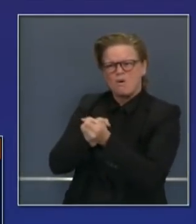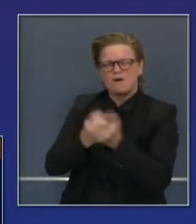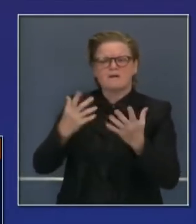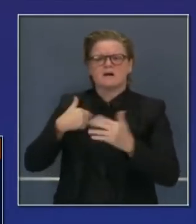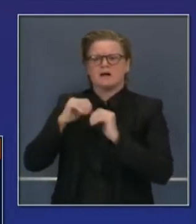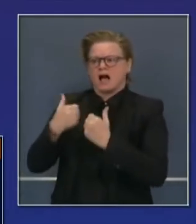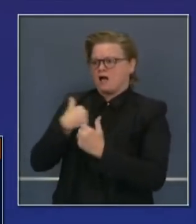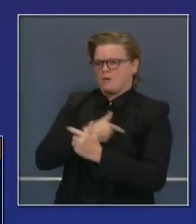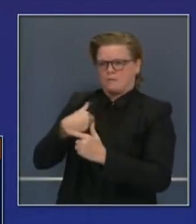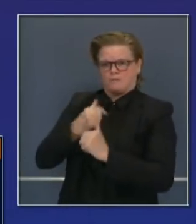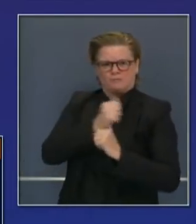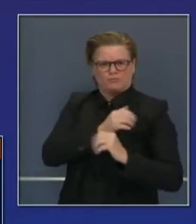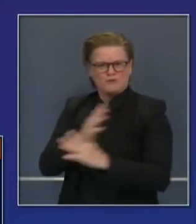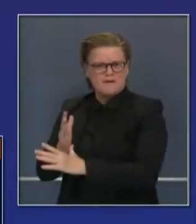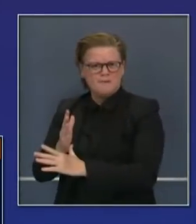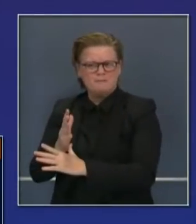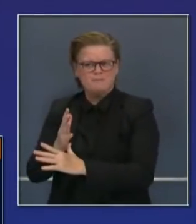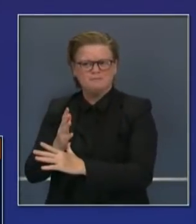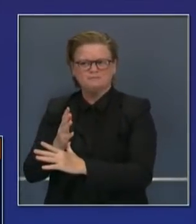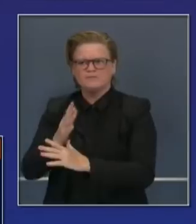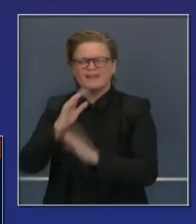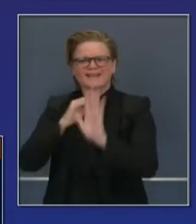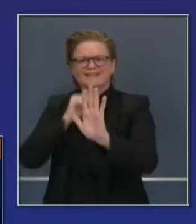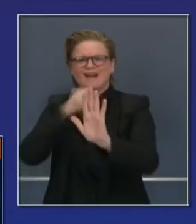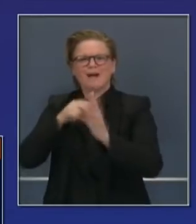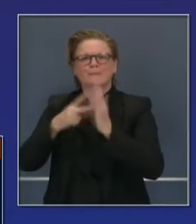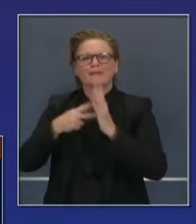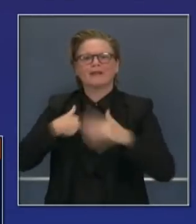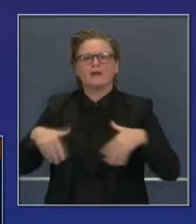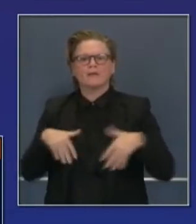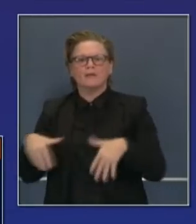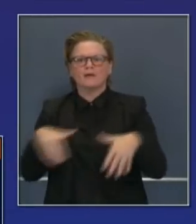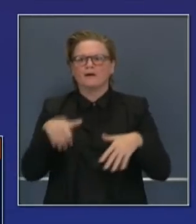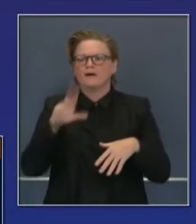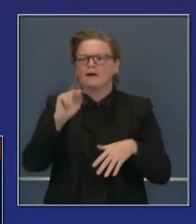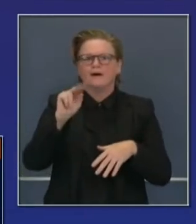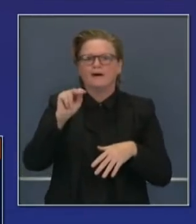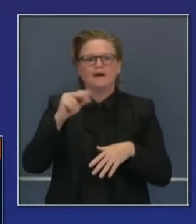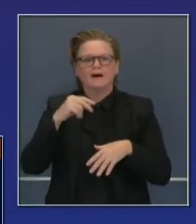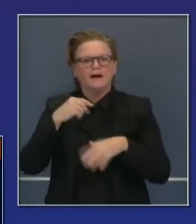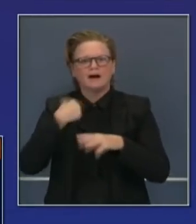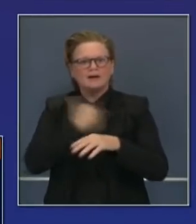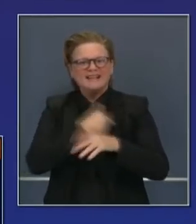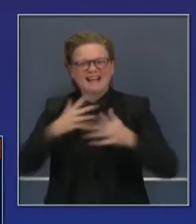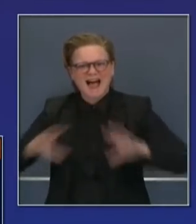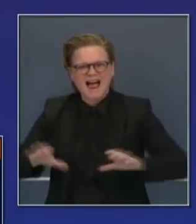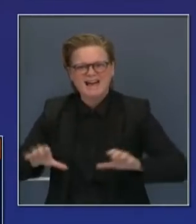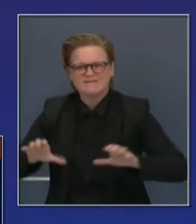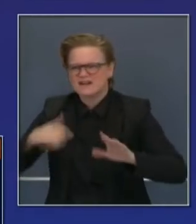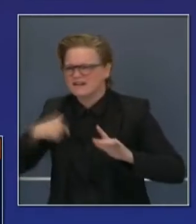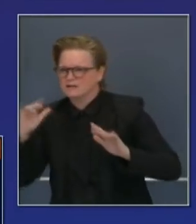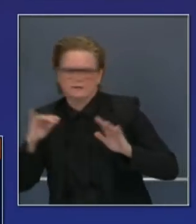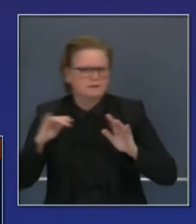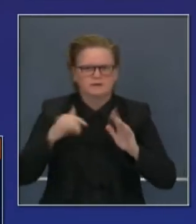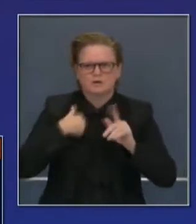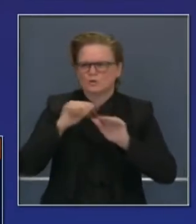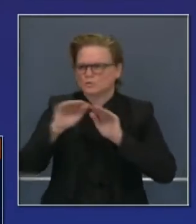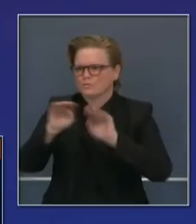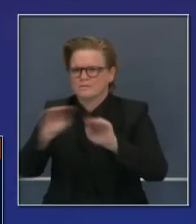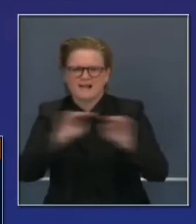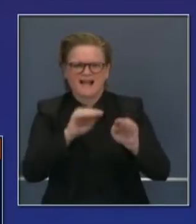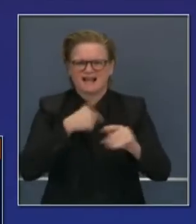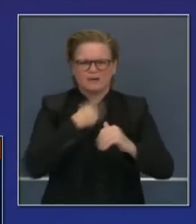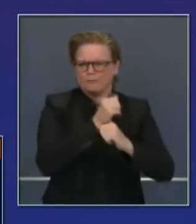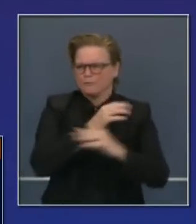We have not been sitting by idly. We've not been sitting by passively. I want to remind everybody of that